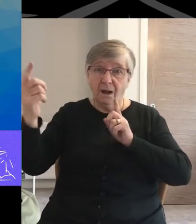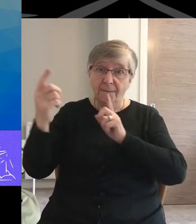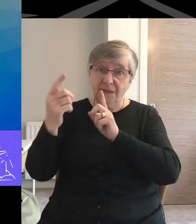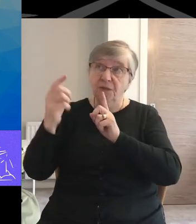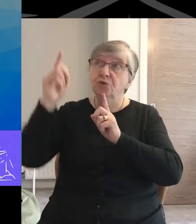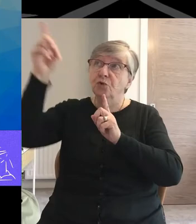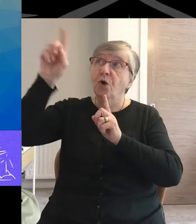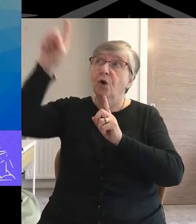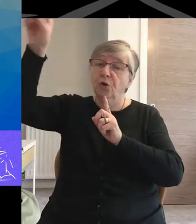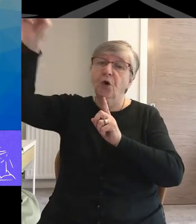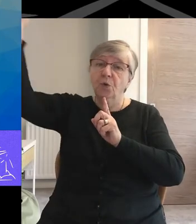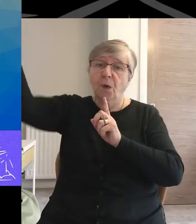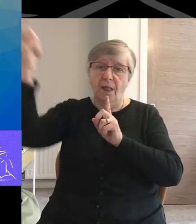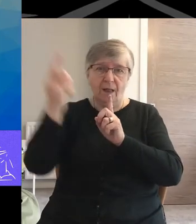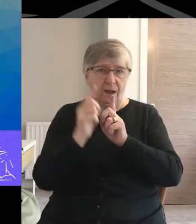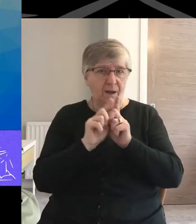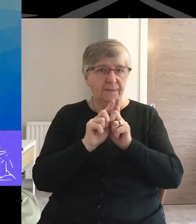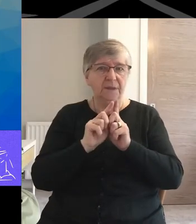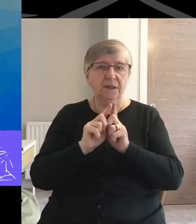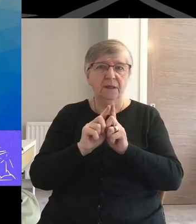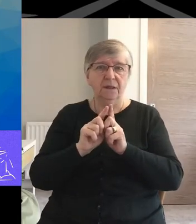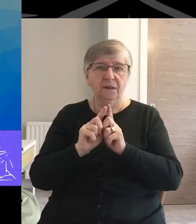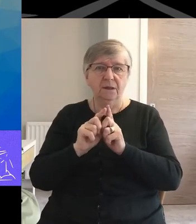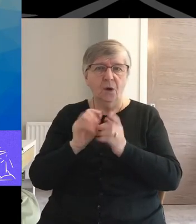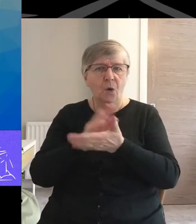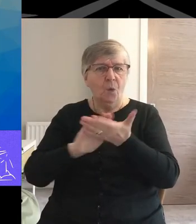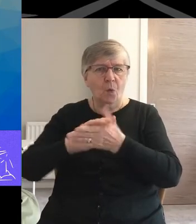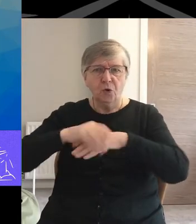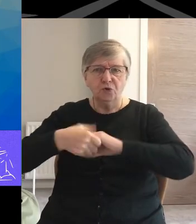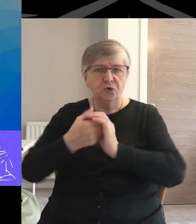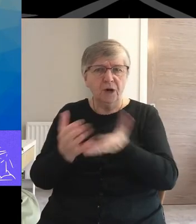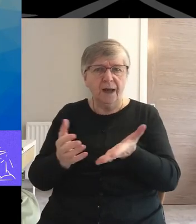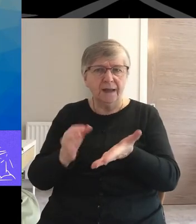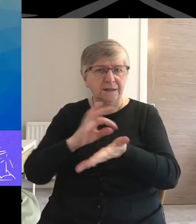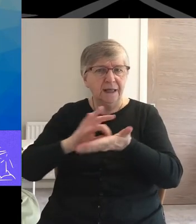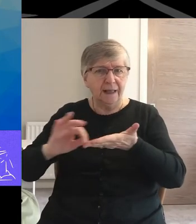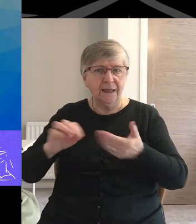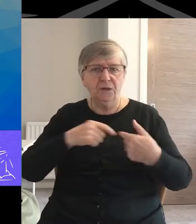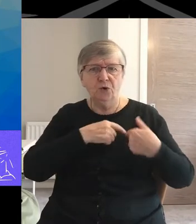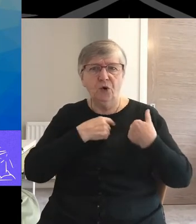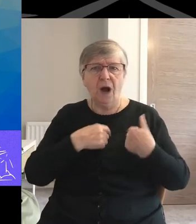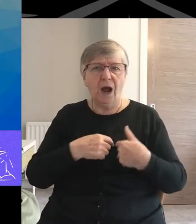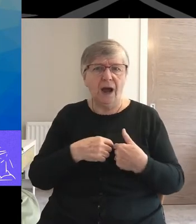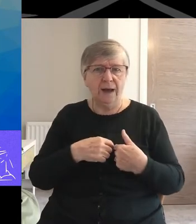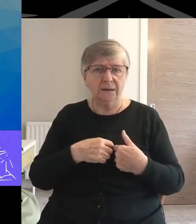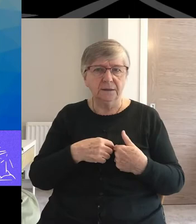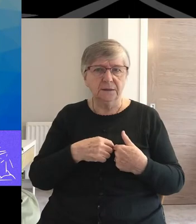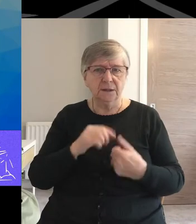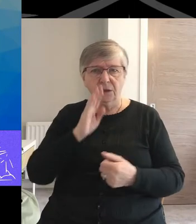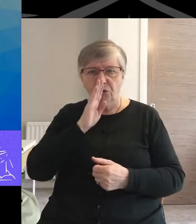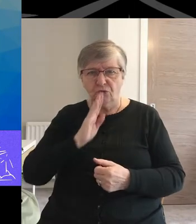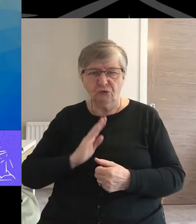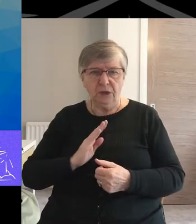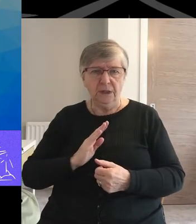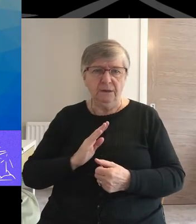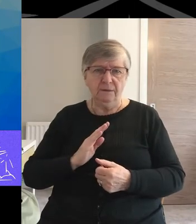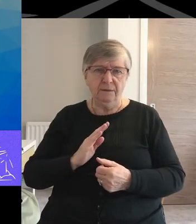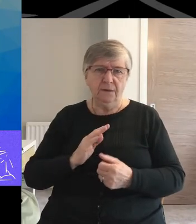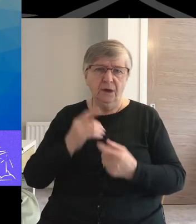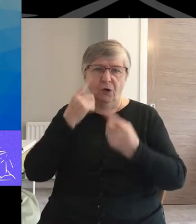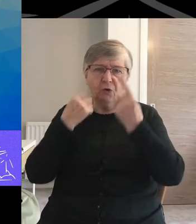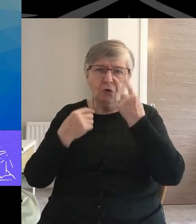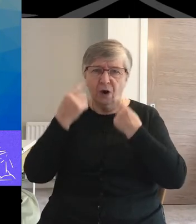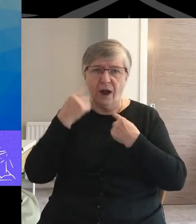you. Wash your hands, you sinners, and purify your hearts, you double-minded. Grieve, mourn, and